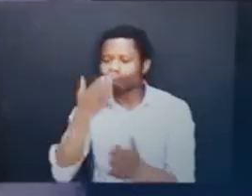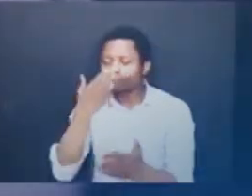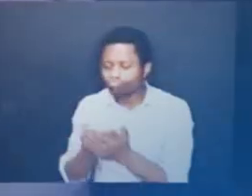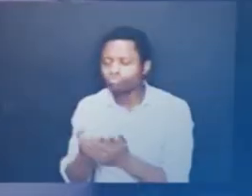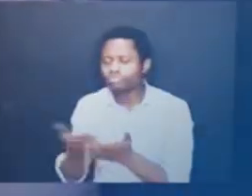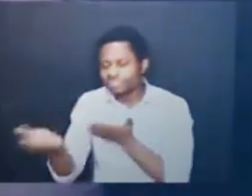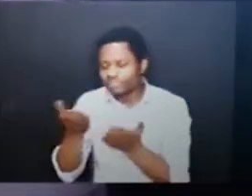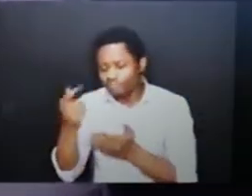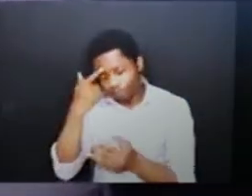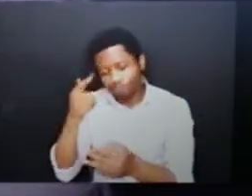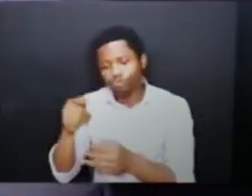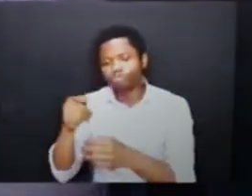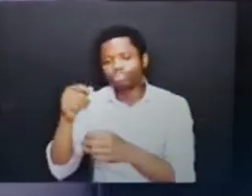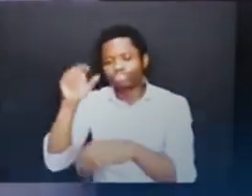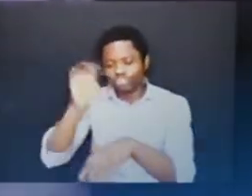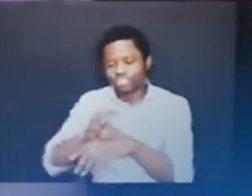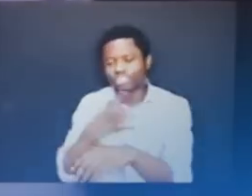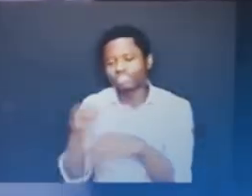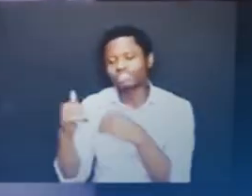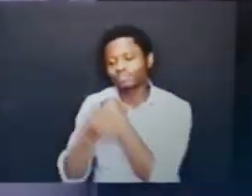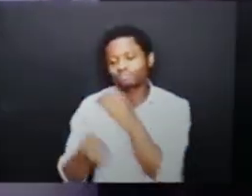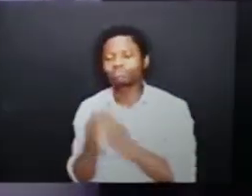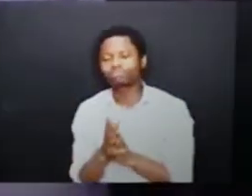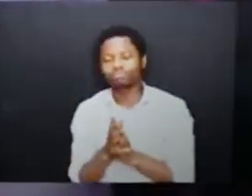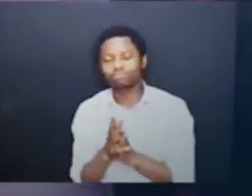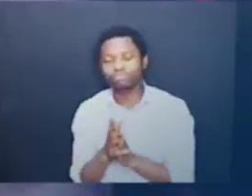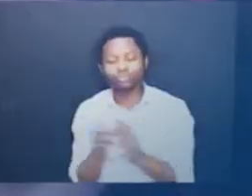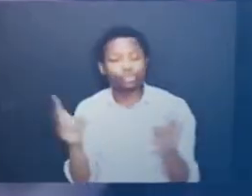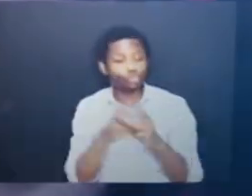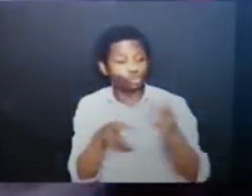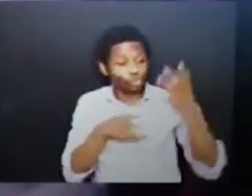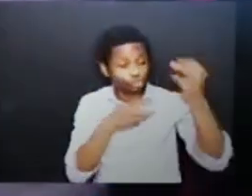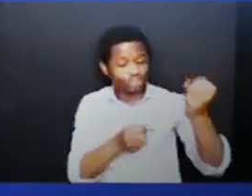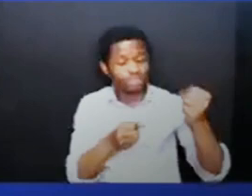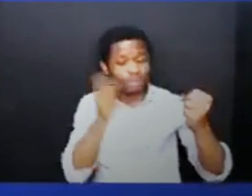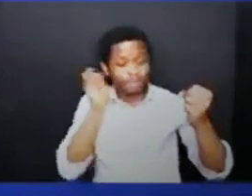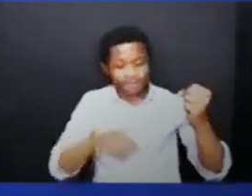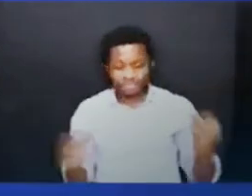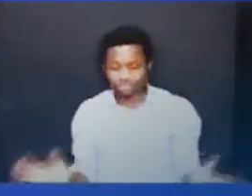Trust is to inspire hope, not fear.